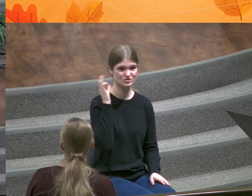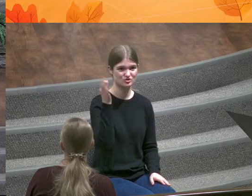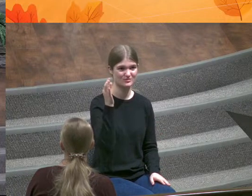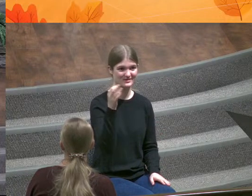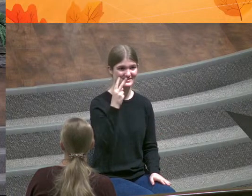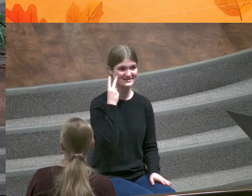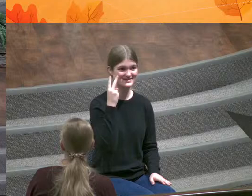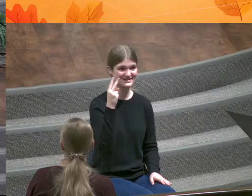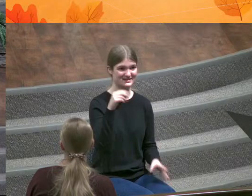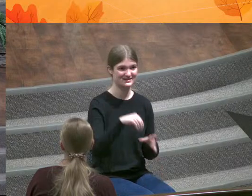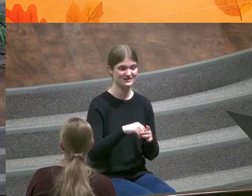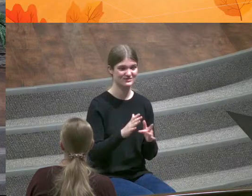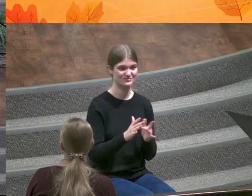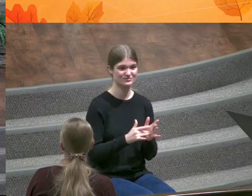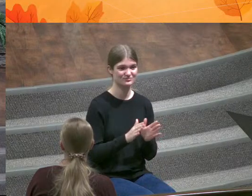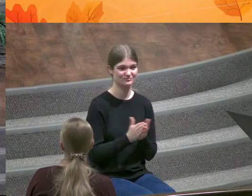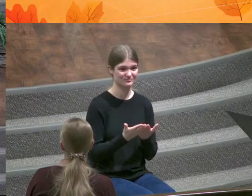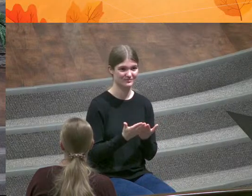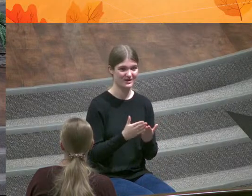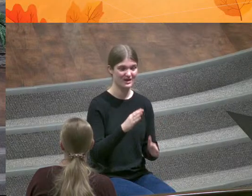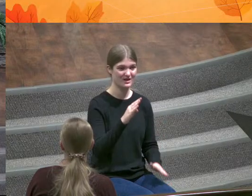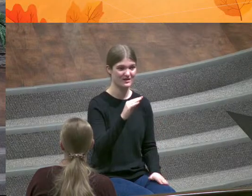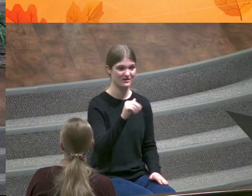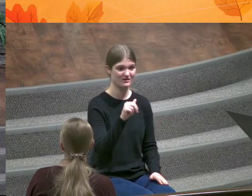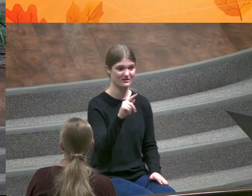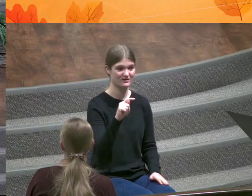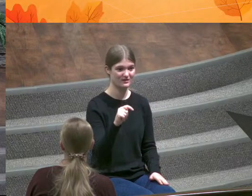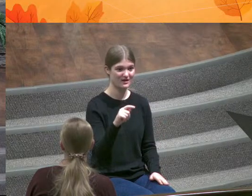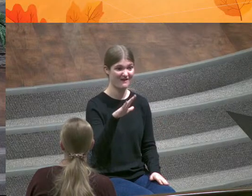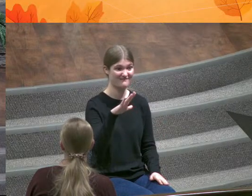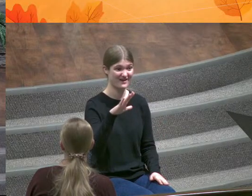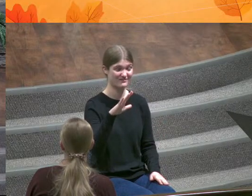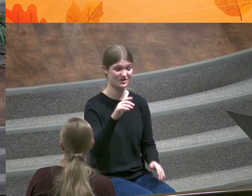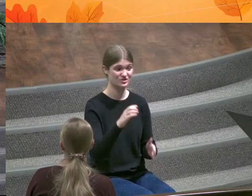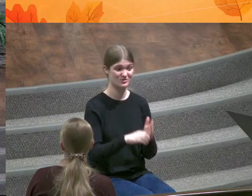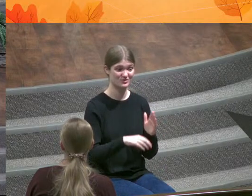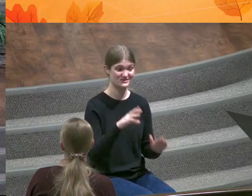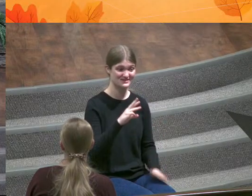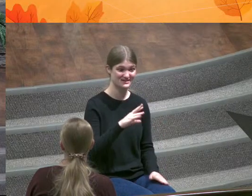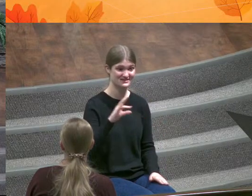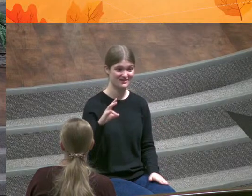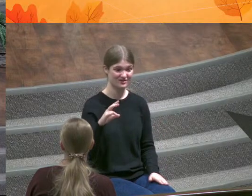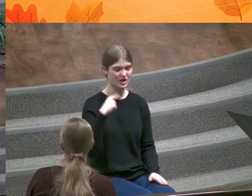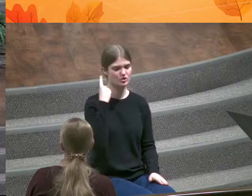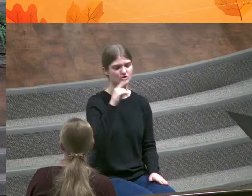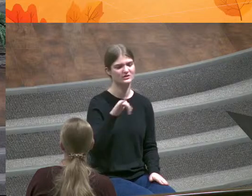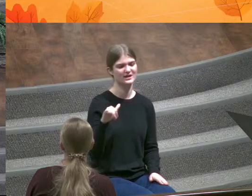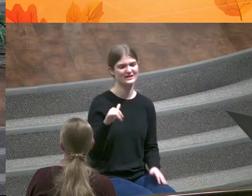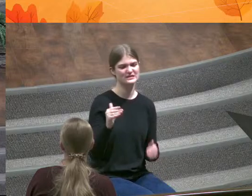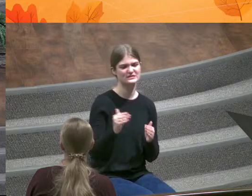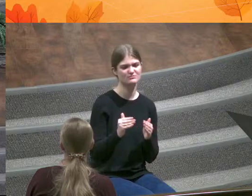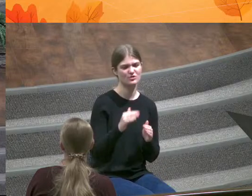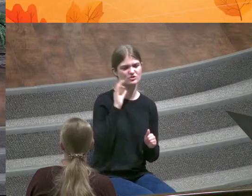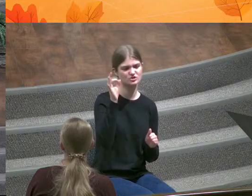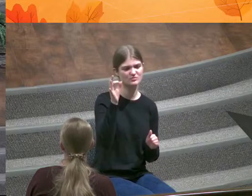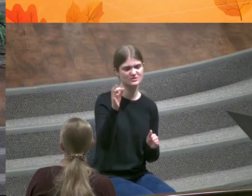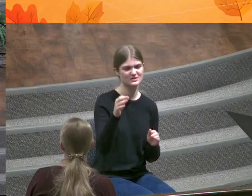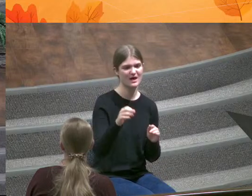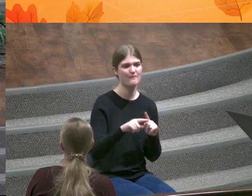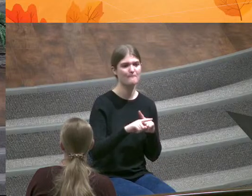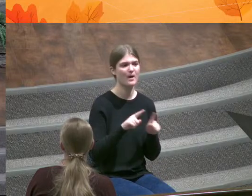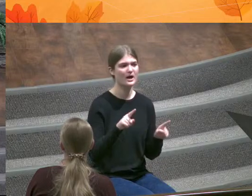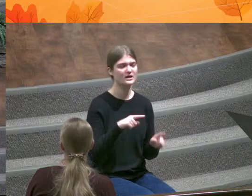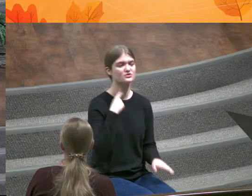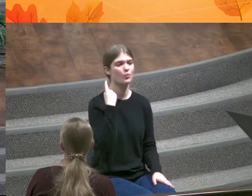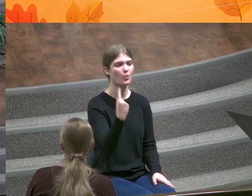Scripture. Matthew 5, 6, and 7 is a sermon on the Mount. It looks like a lot of mini sermons, and it kind of is, but it's one